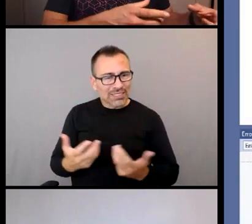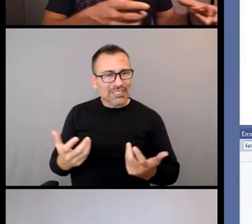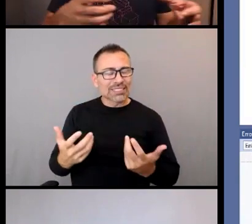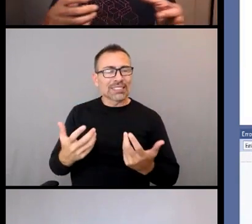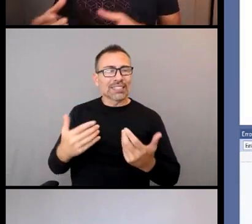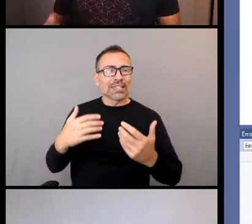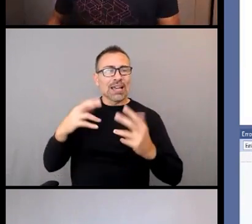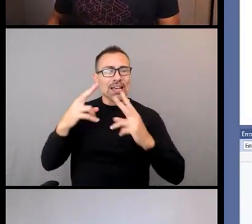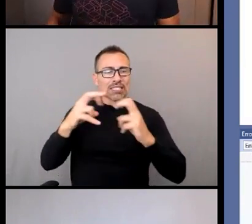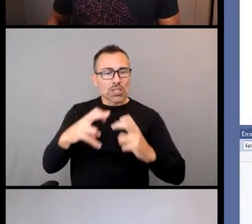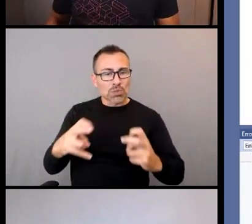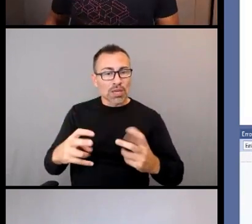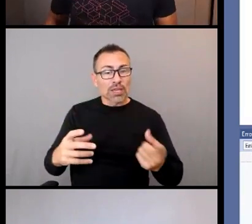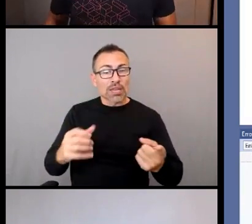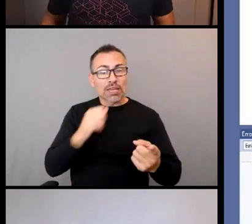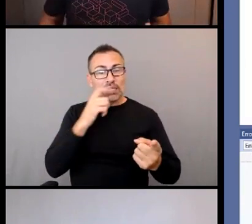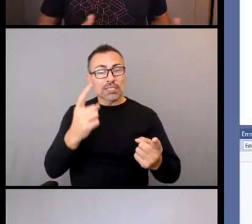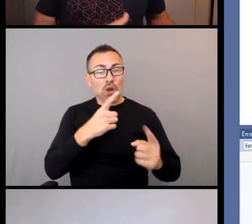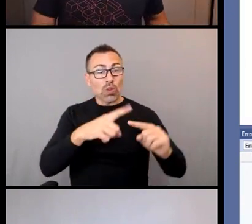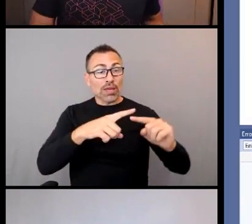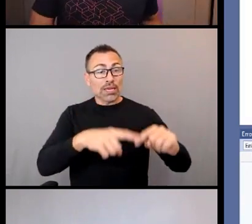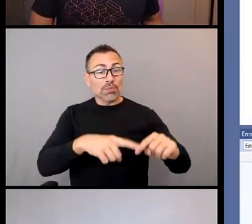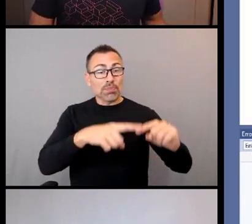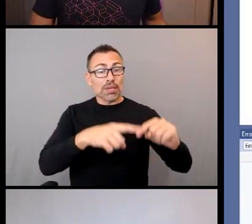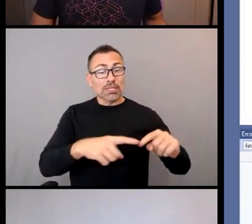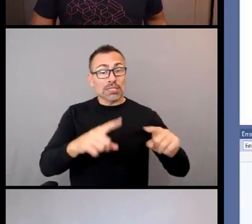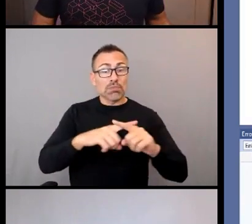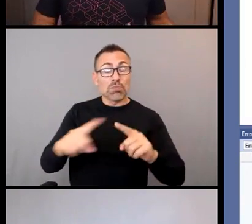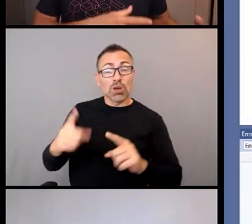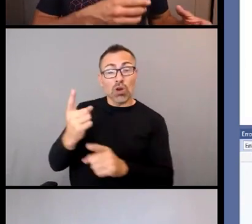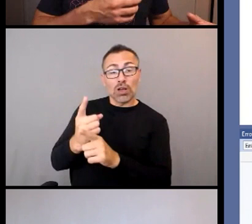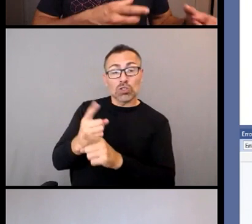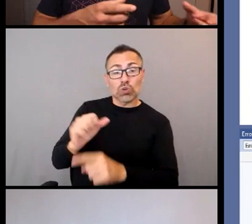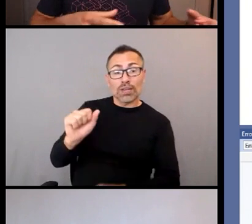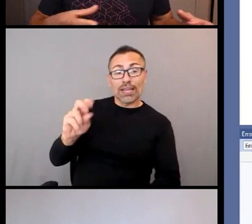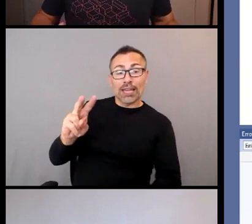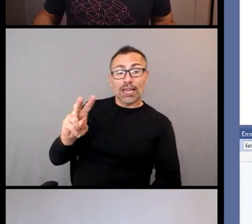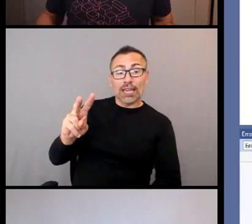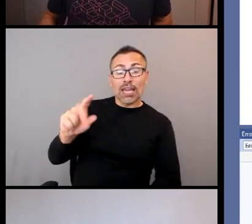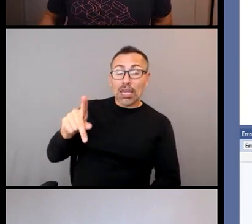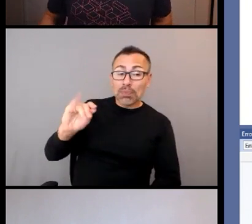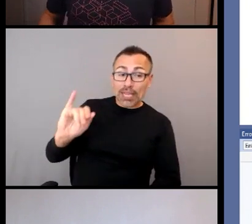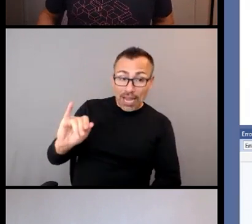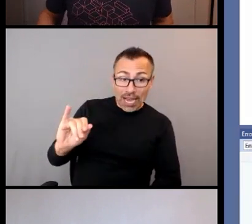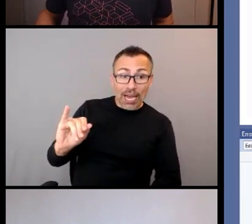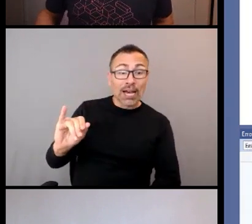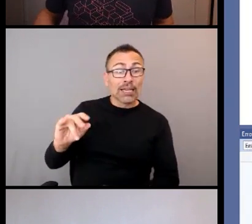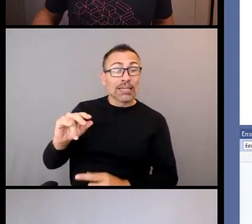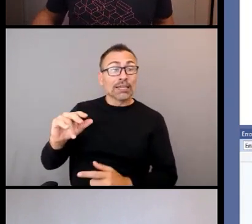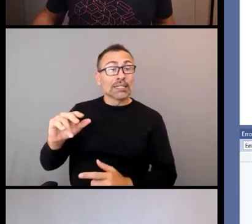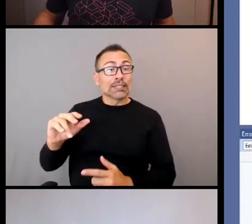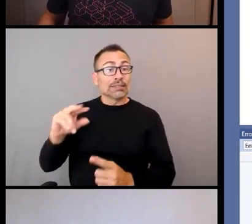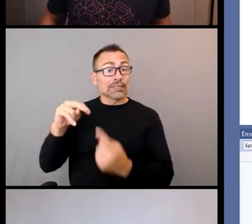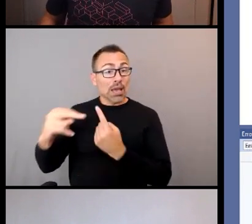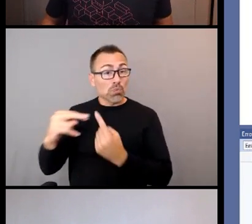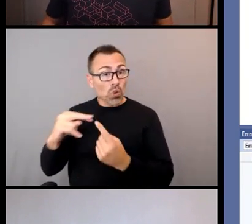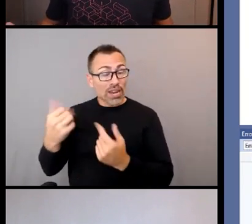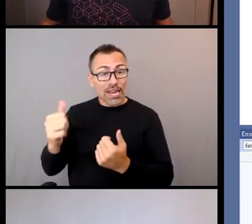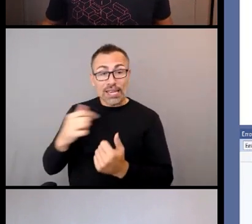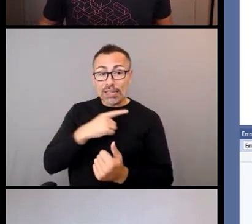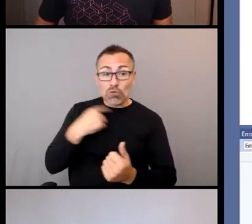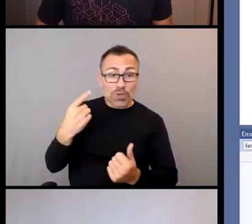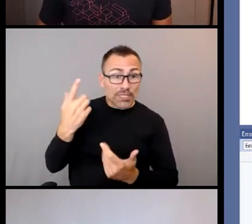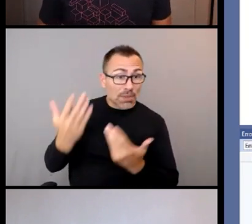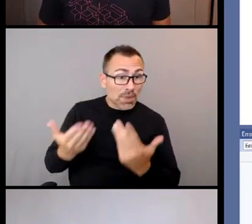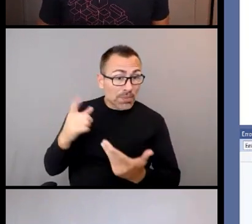just like a dependency standpoint, but also maybe even an API standpoint, and any risks that might need to be fixed or patched or updated or